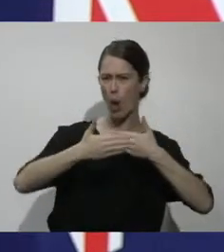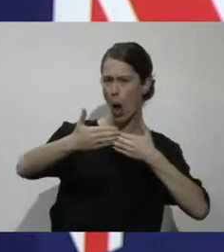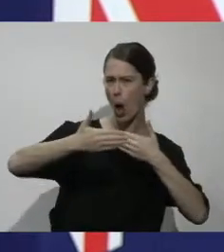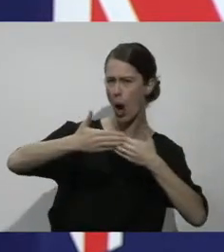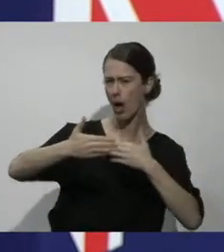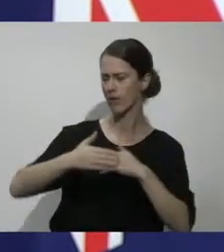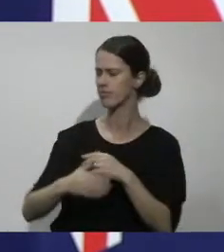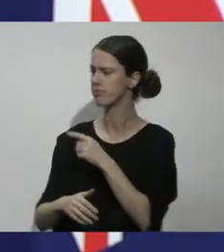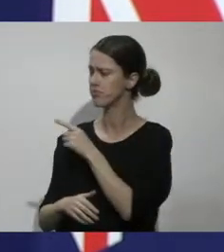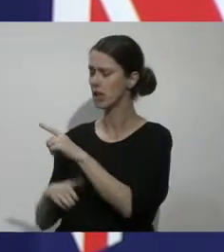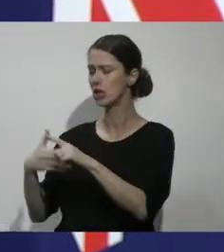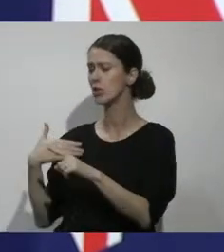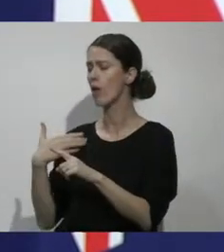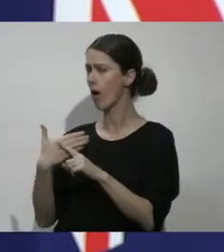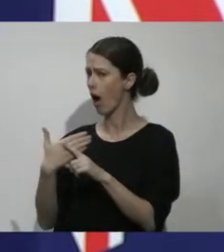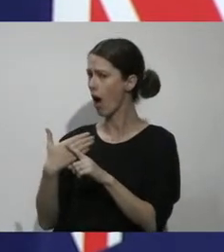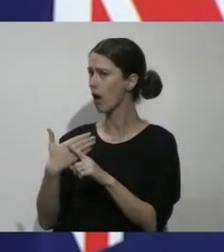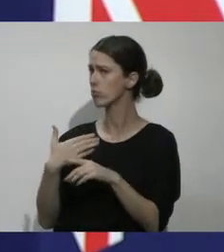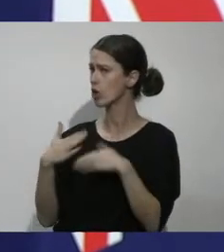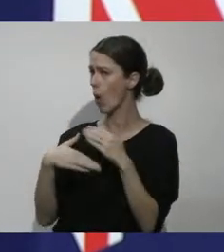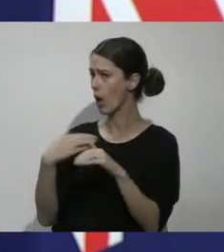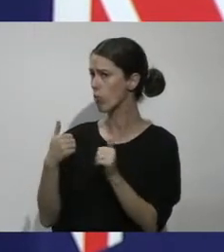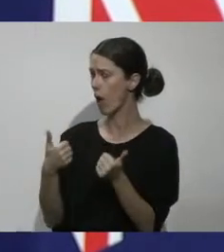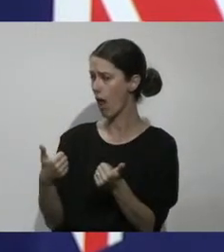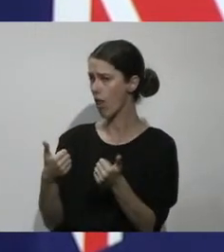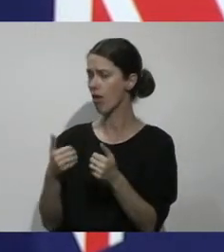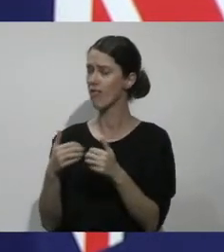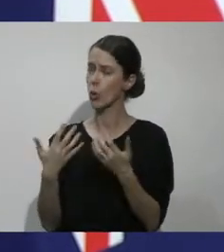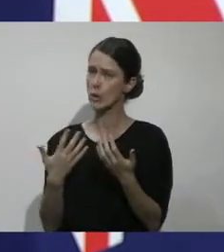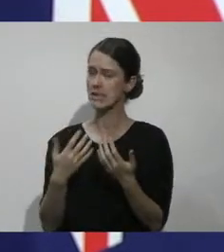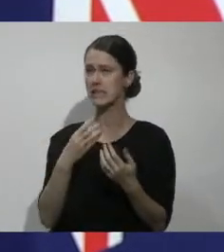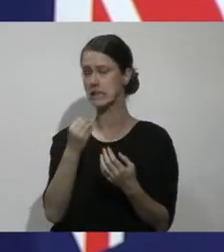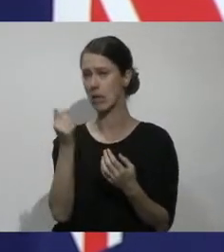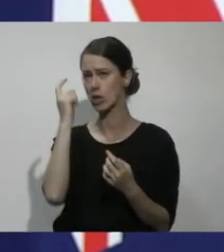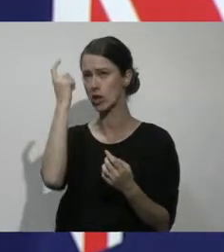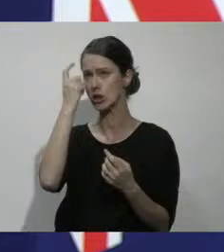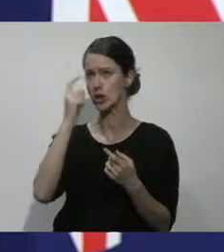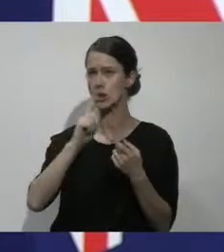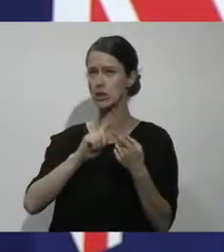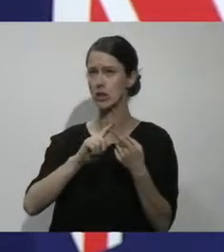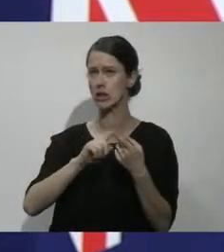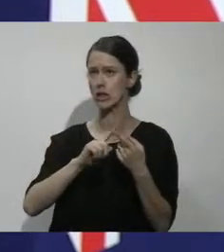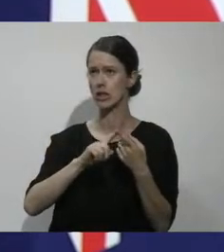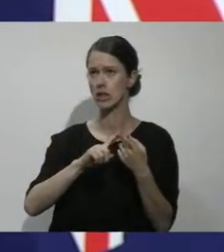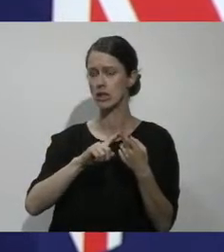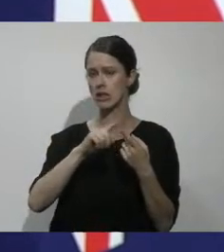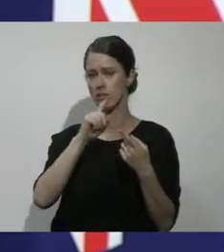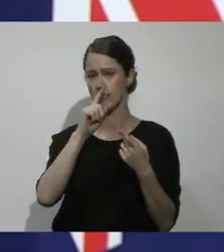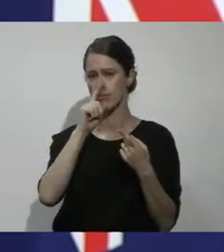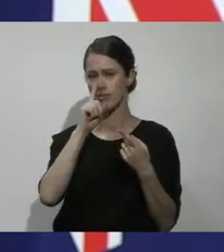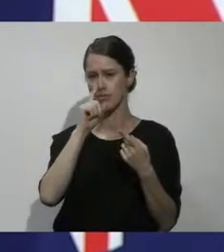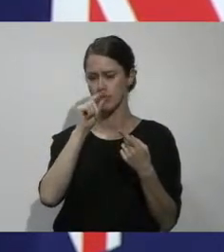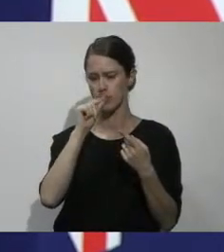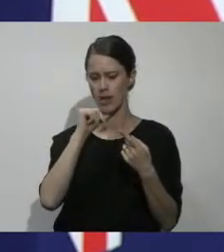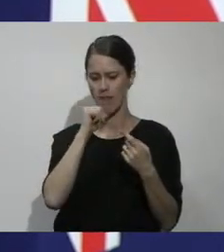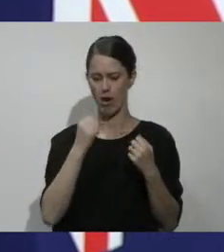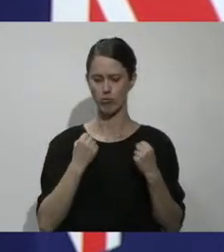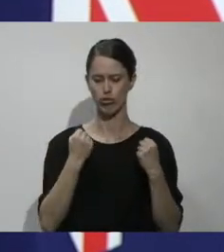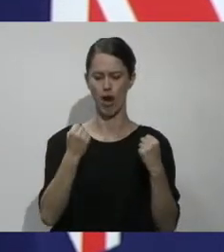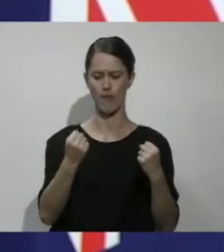been operating relatively well. Obviously, there are one or two concerns people have about the fact that they might need to be stopped at a checkpoint or so